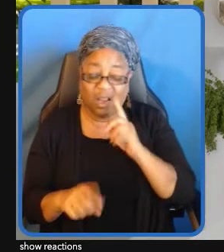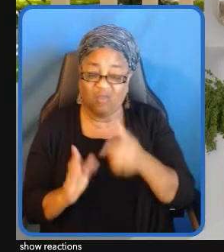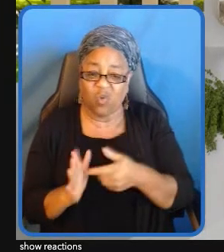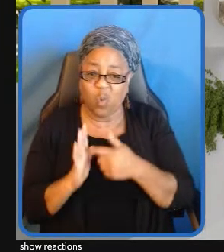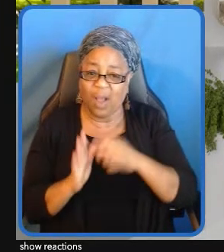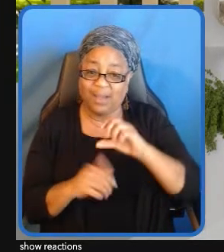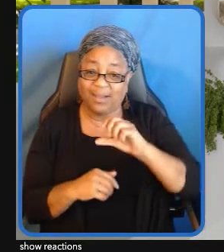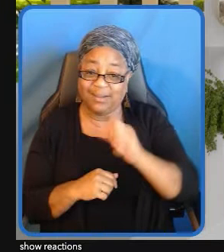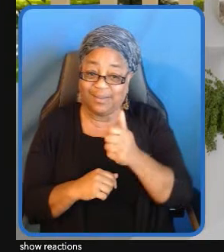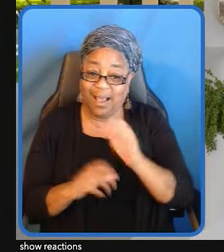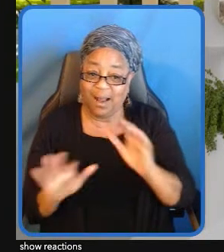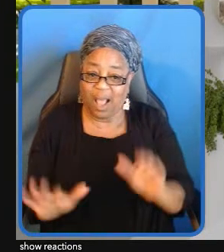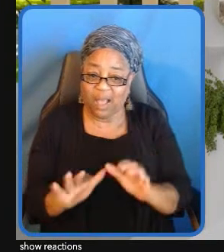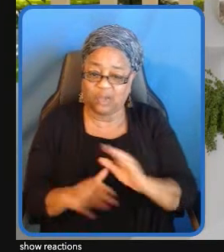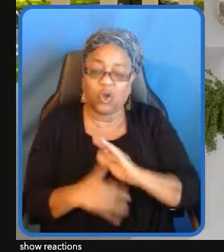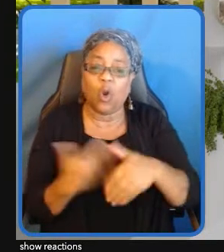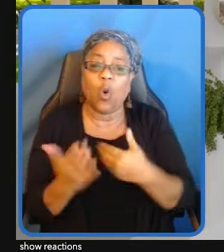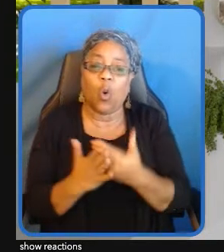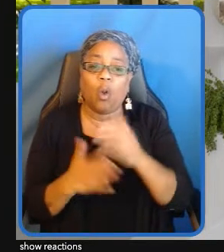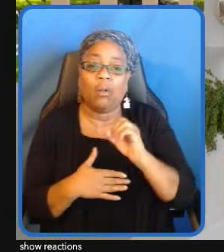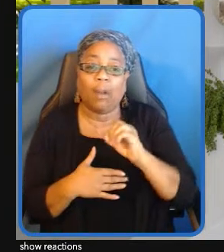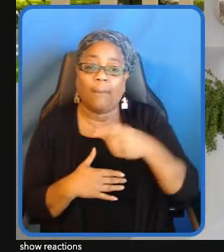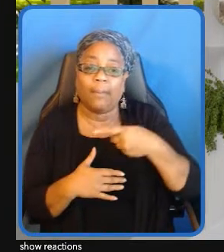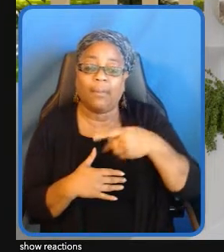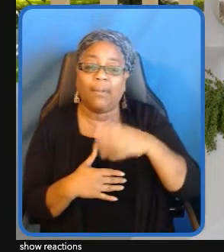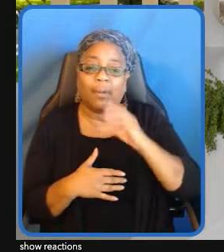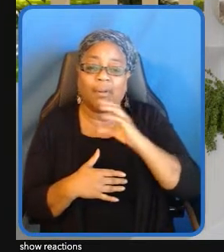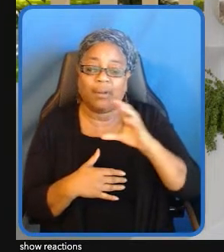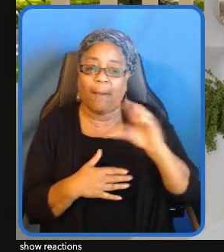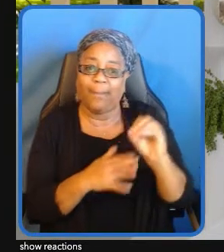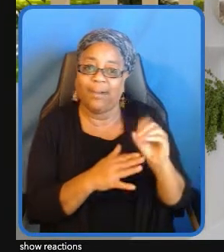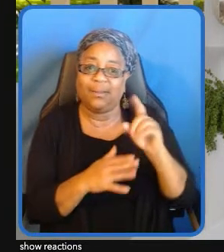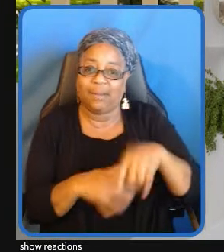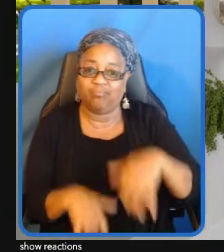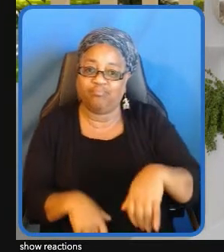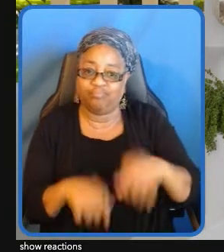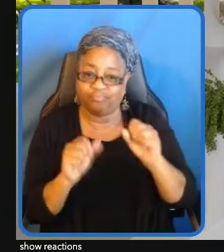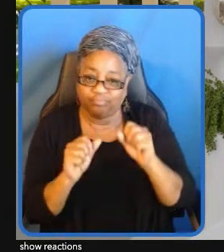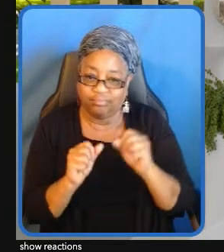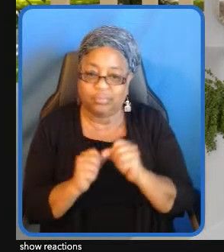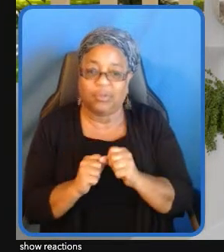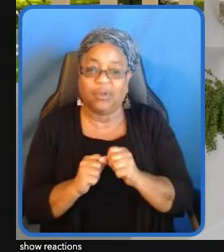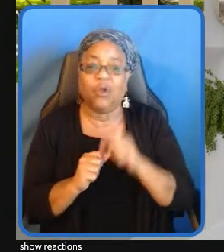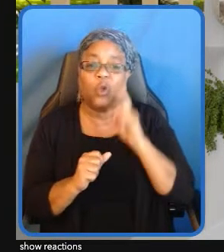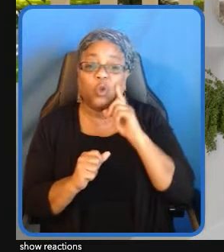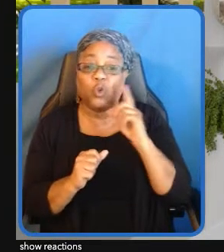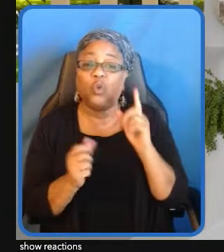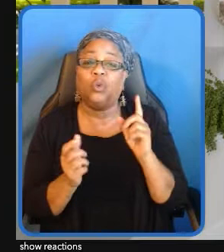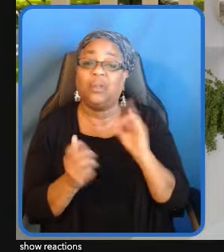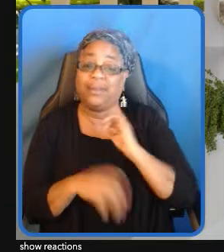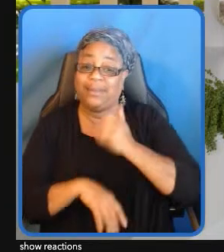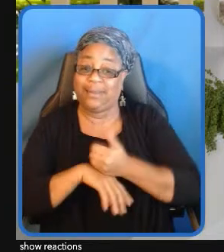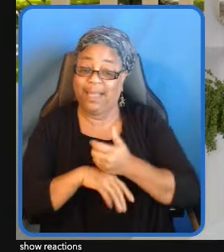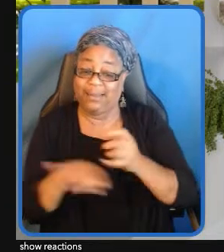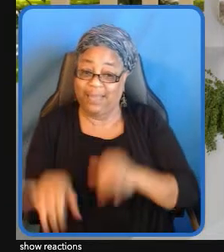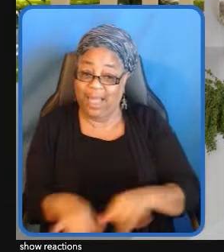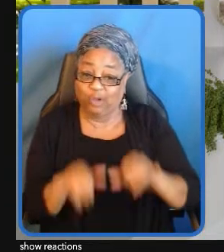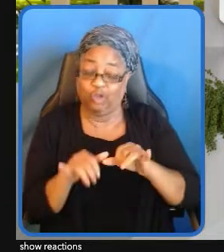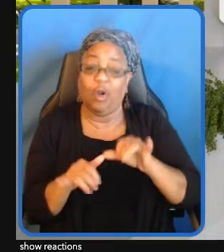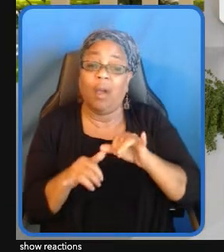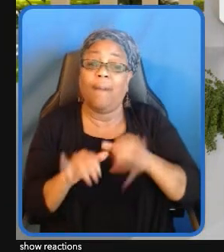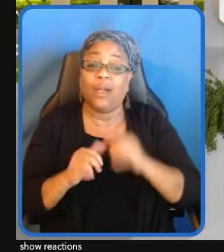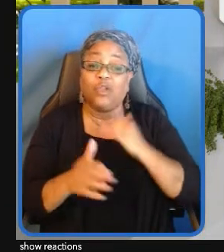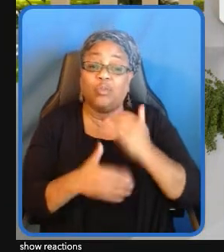it calls for the creation of an industry entity to set diversity standards, measure progress, create accountability, and above all,